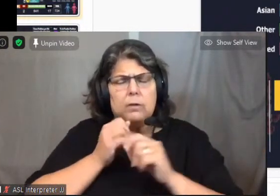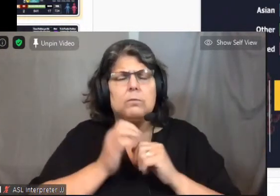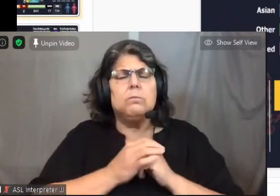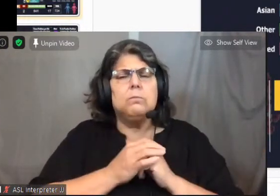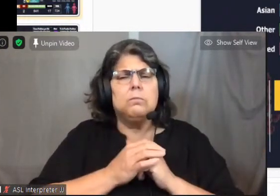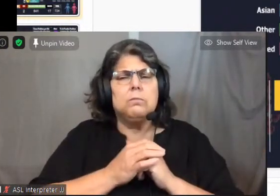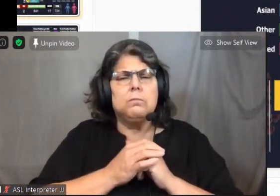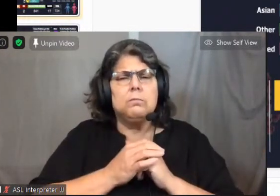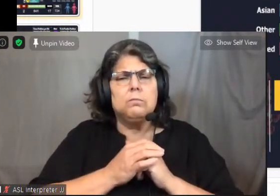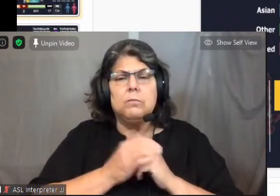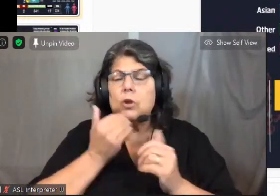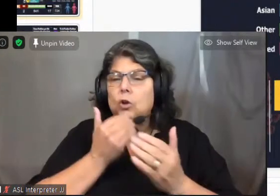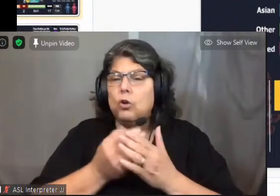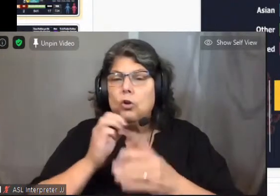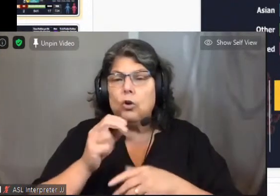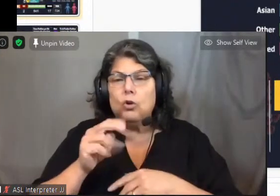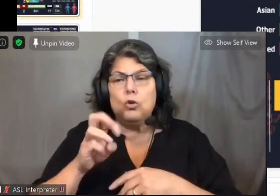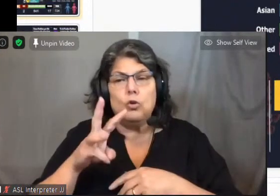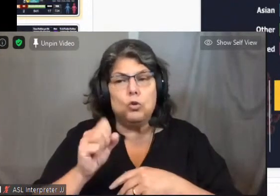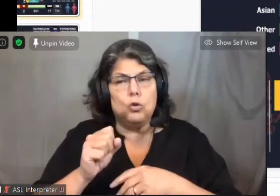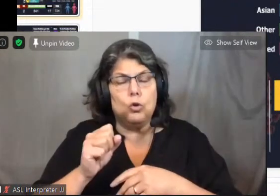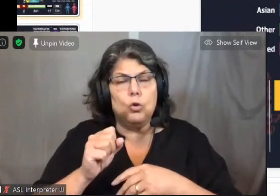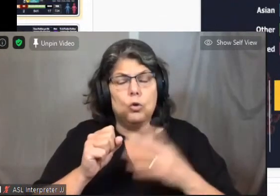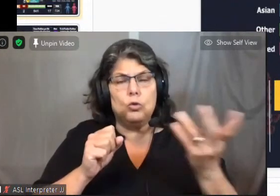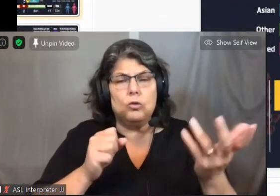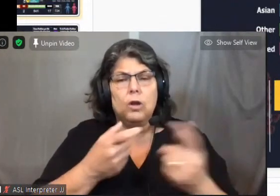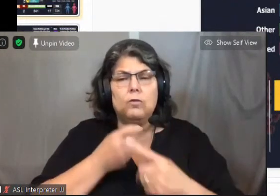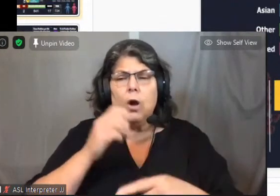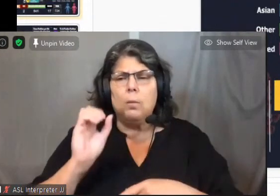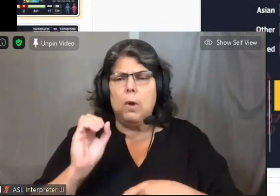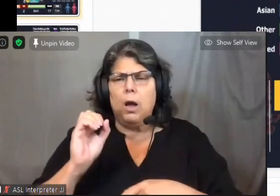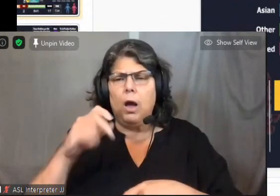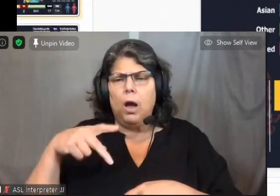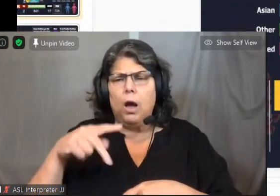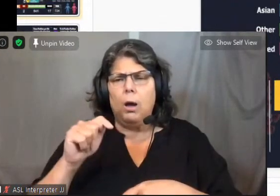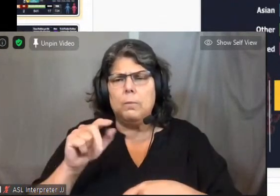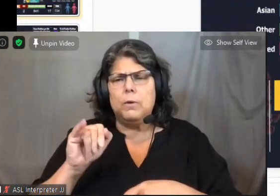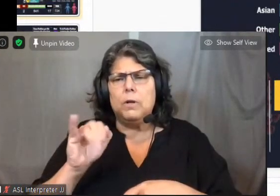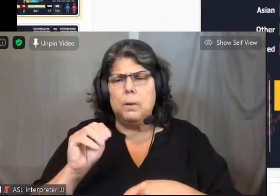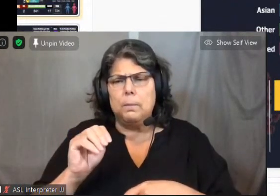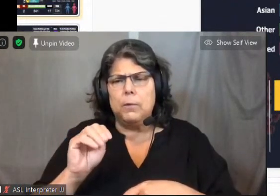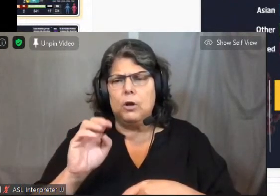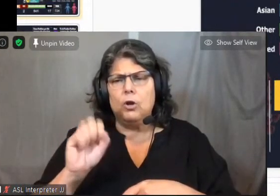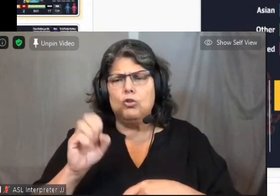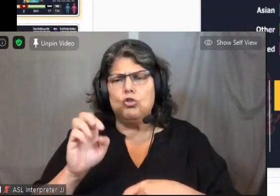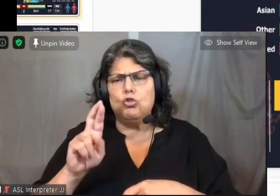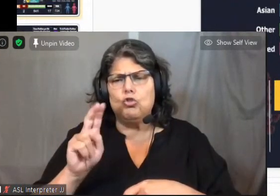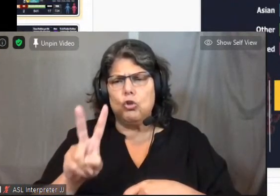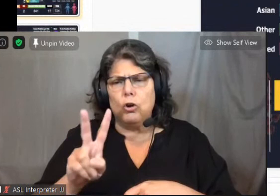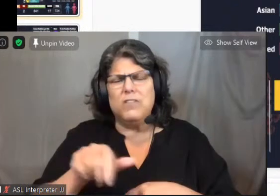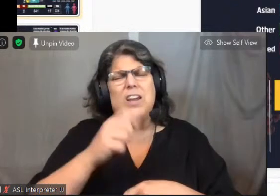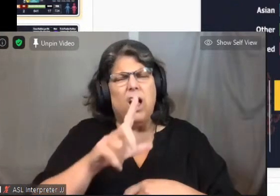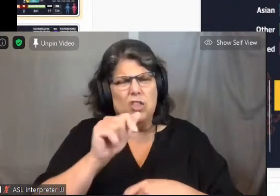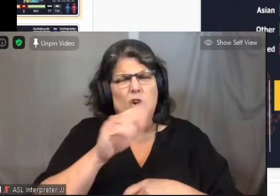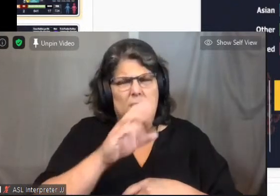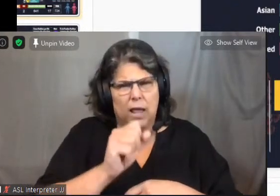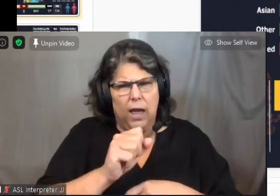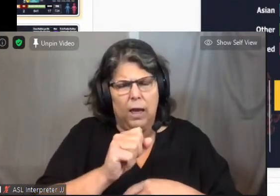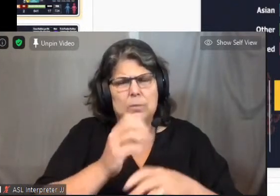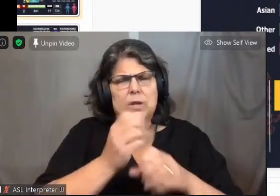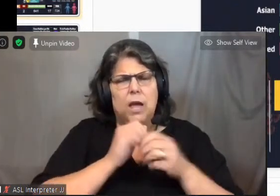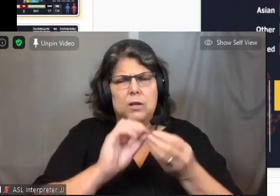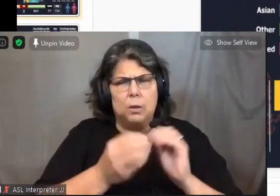is that the results are coming back from OptumServe and some other labs within 3 days, whereas a couple of weeks ago it was a